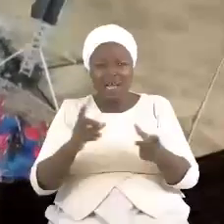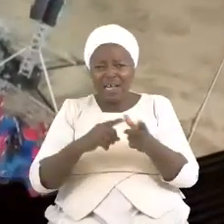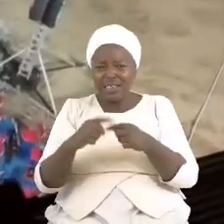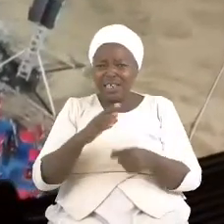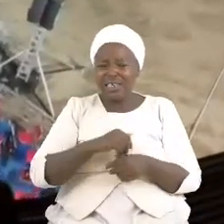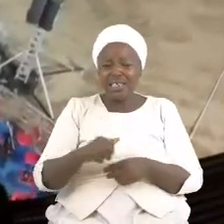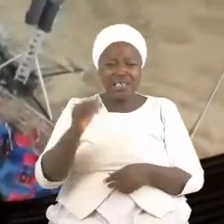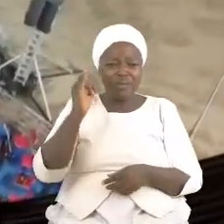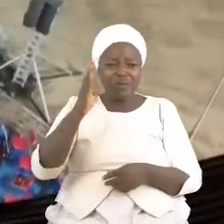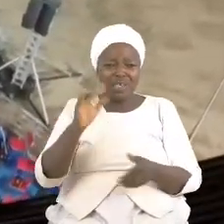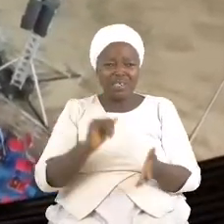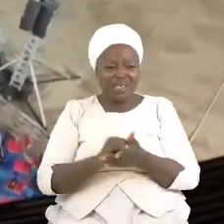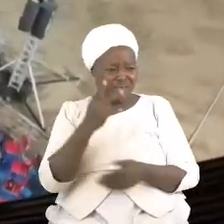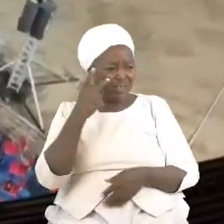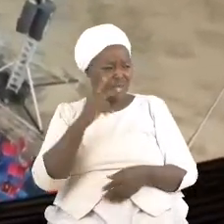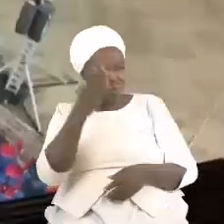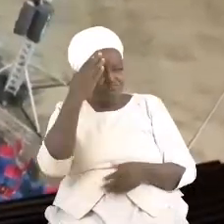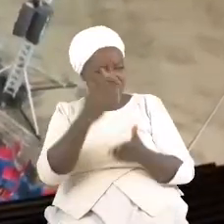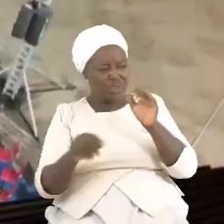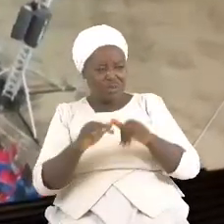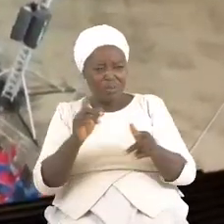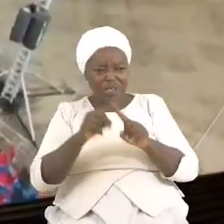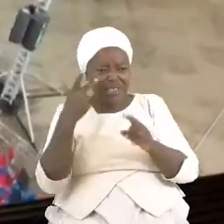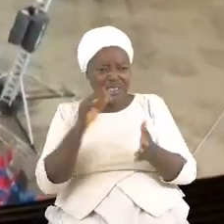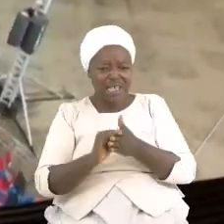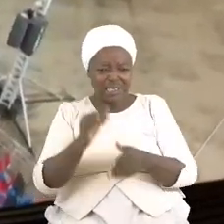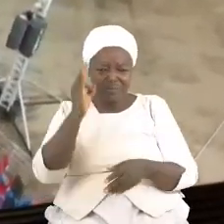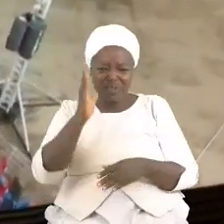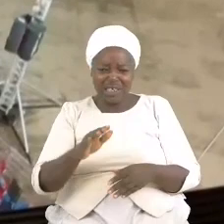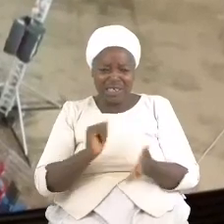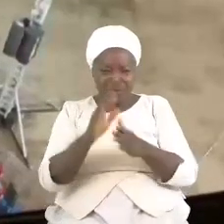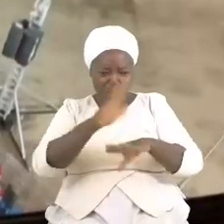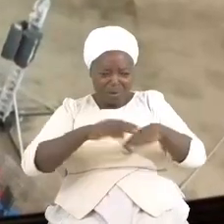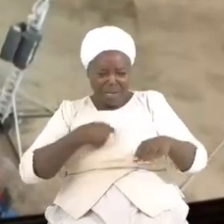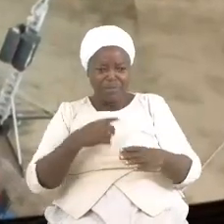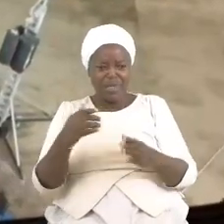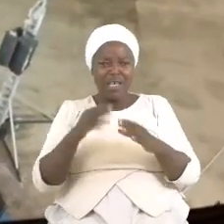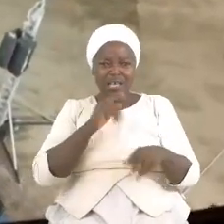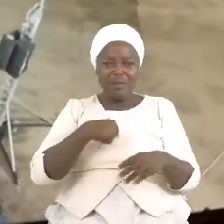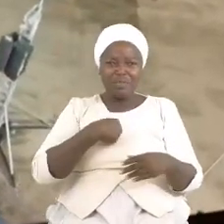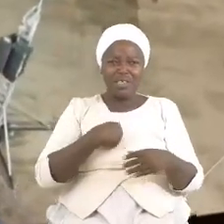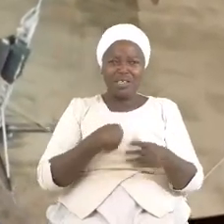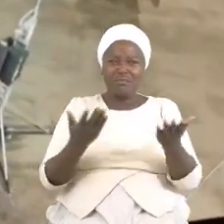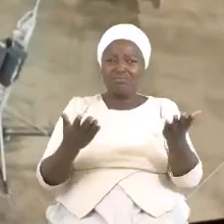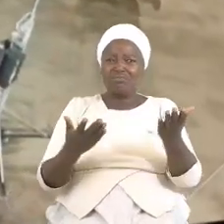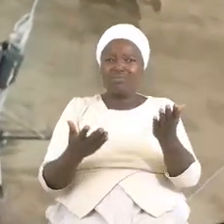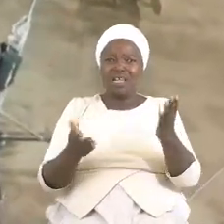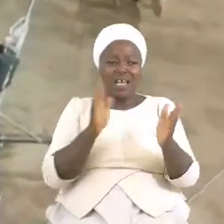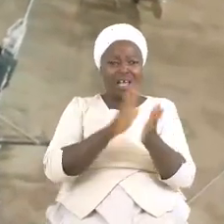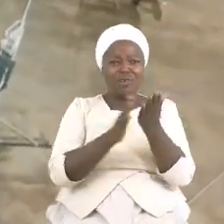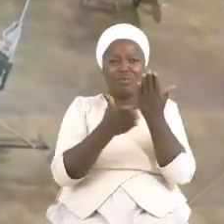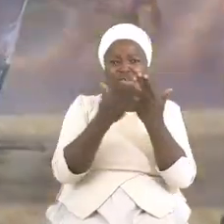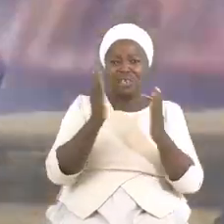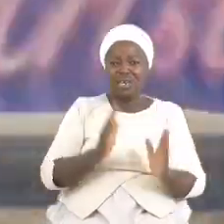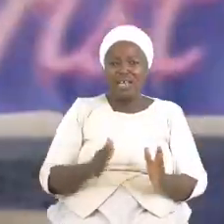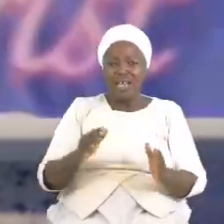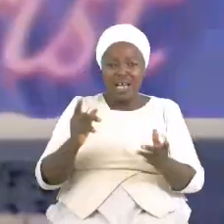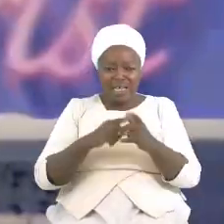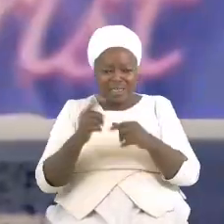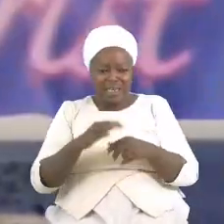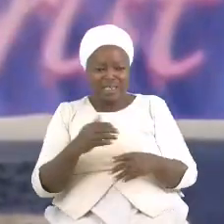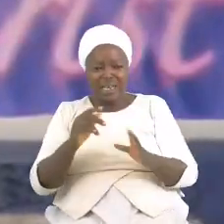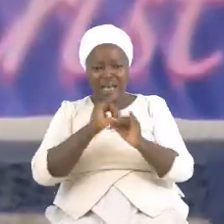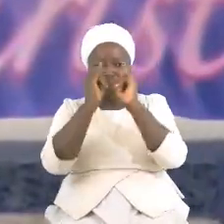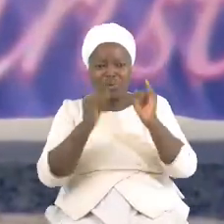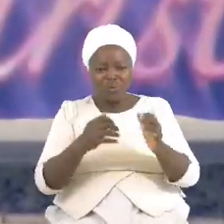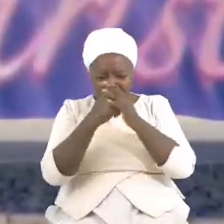look at this preacher. He said, adulterer, adulteress, idol worshiper. And he pointed, and he almost pointed